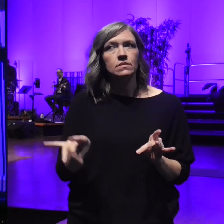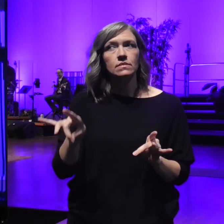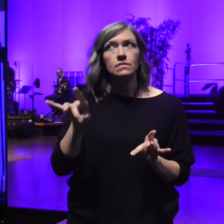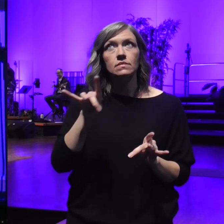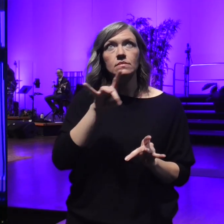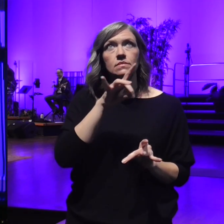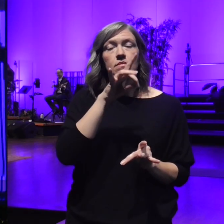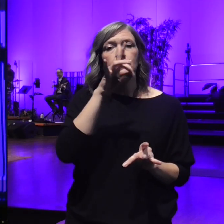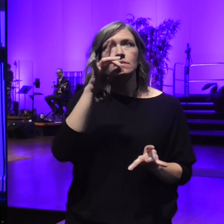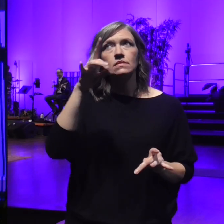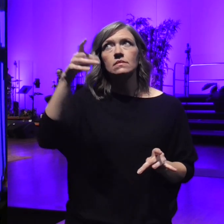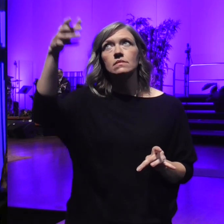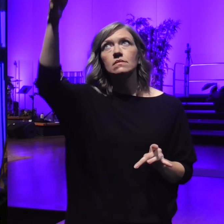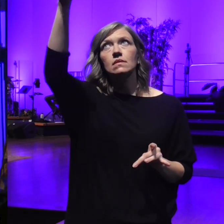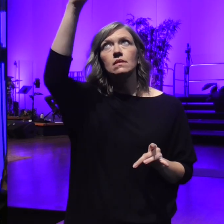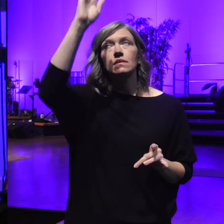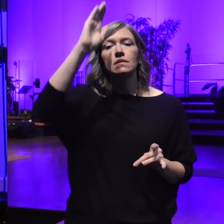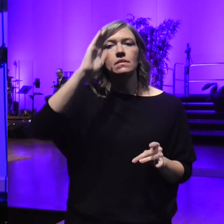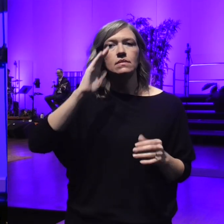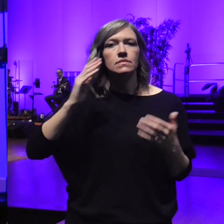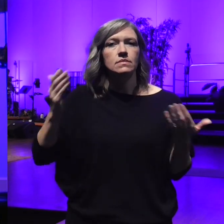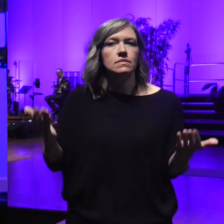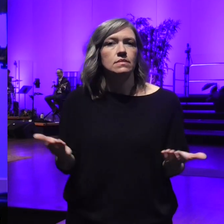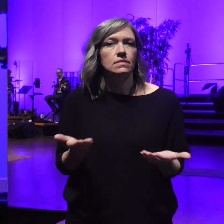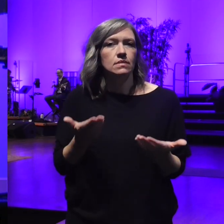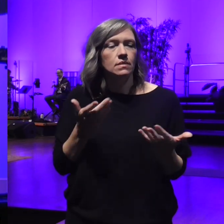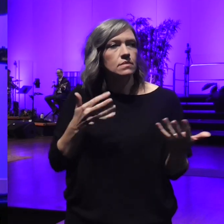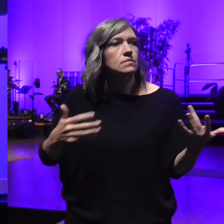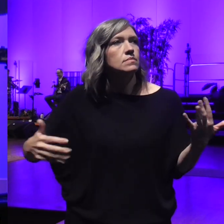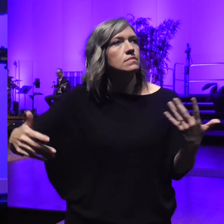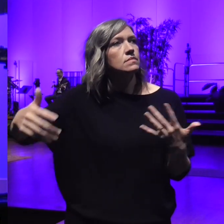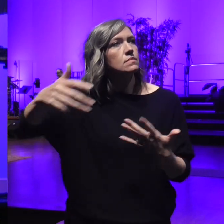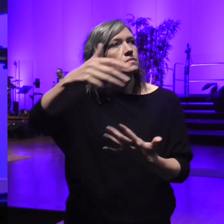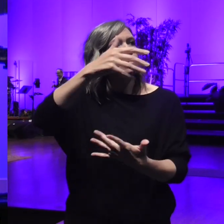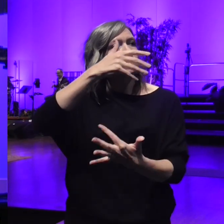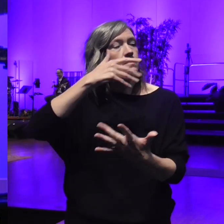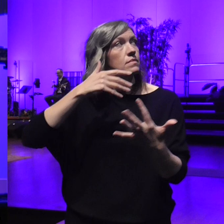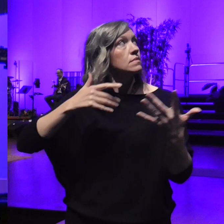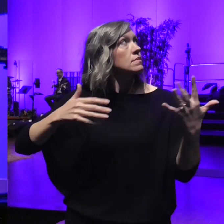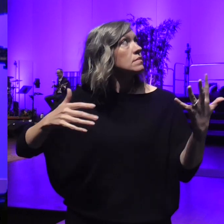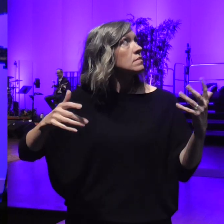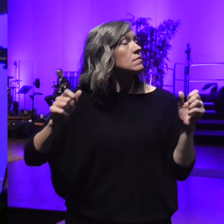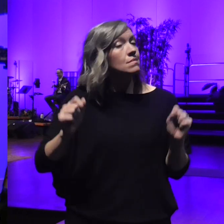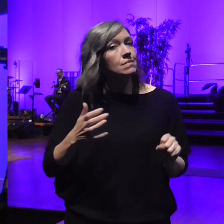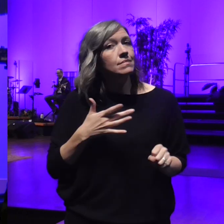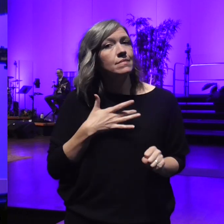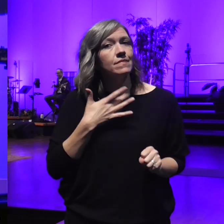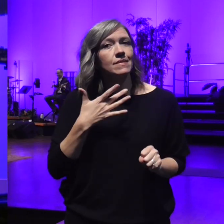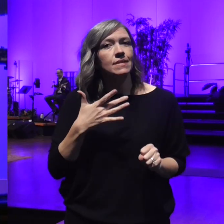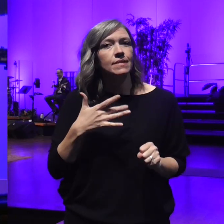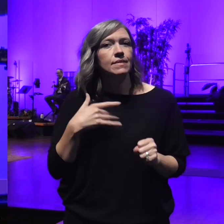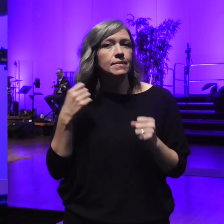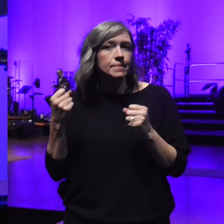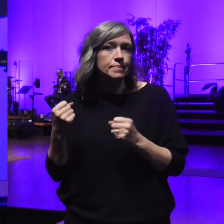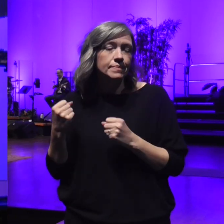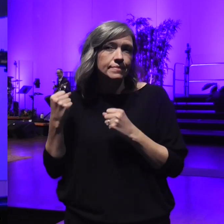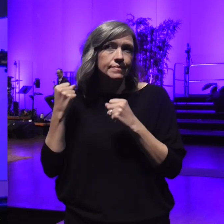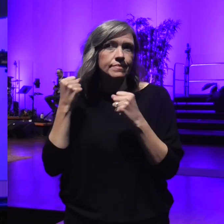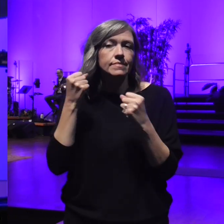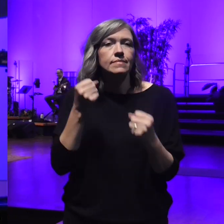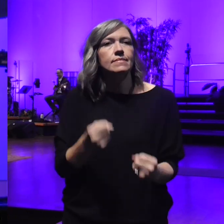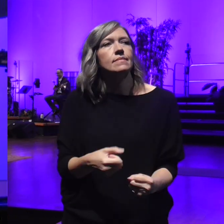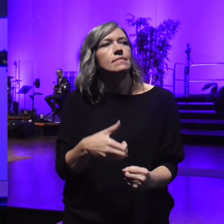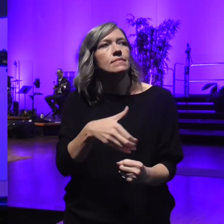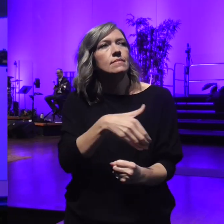Surely the presence of God is in this place. I can feel